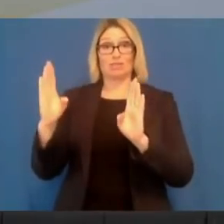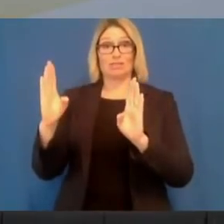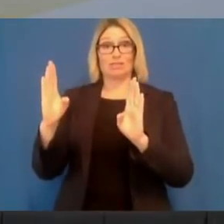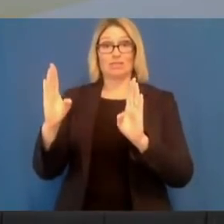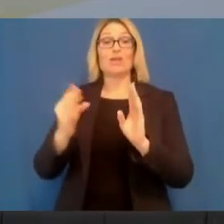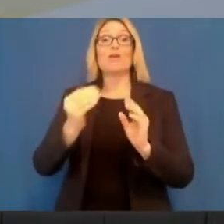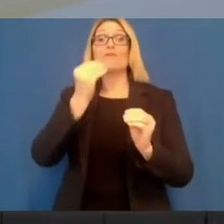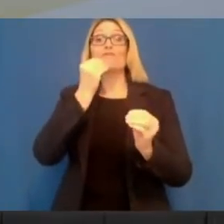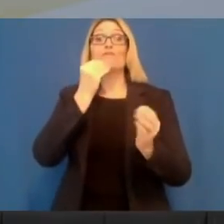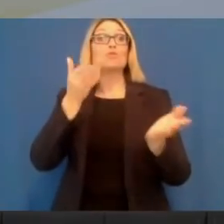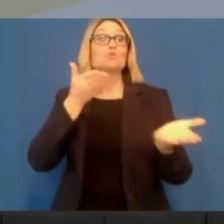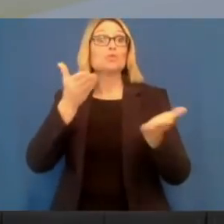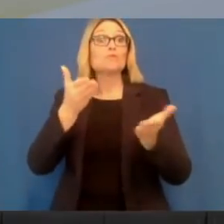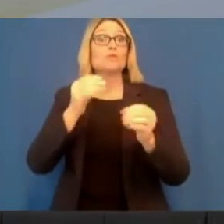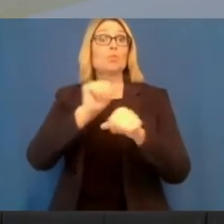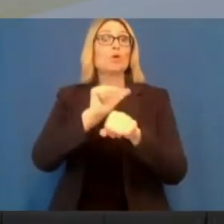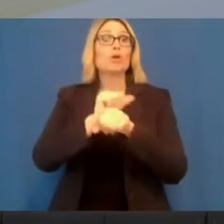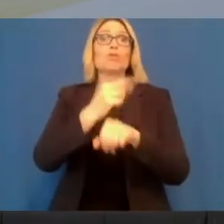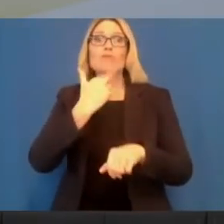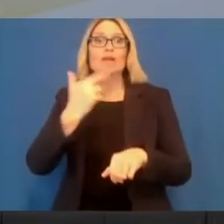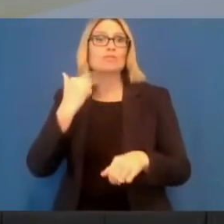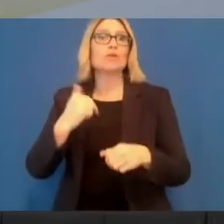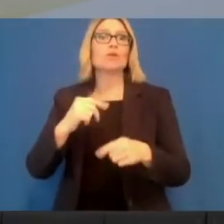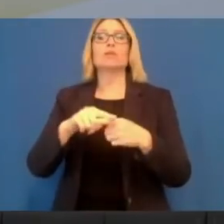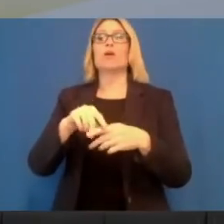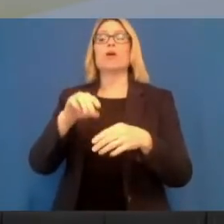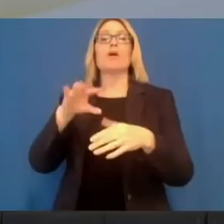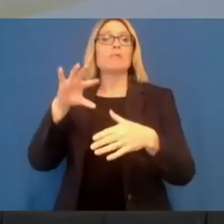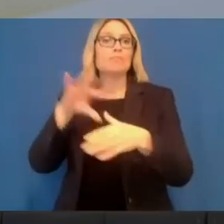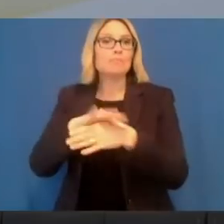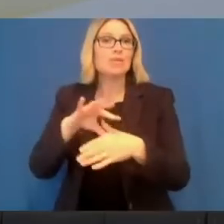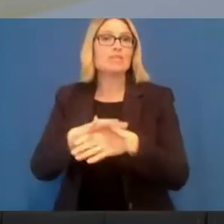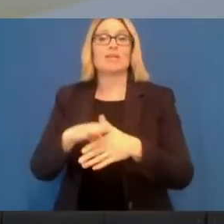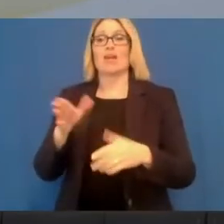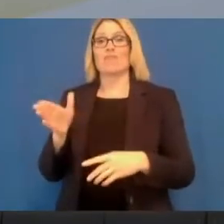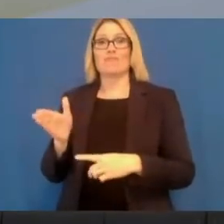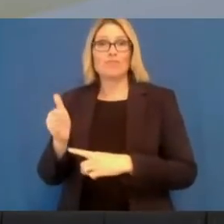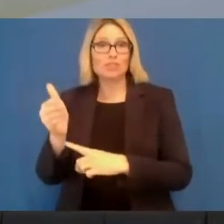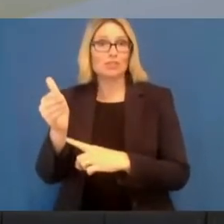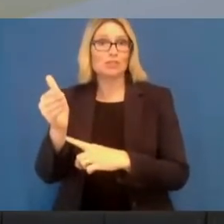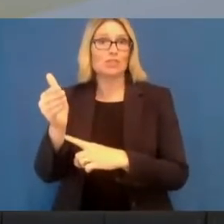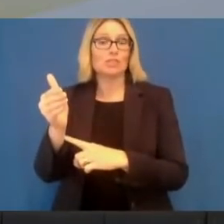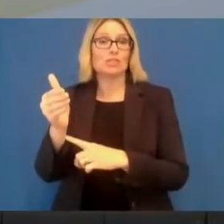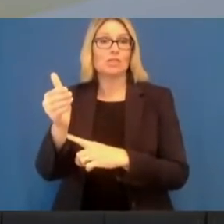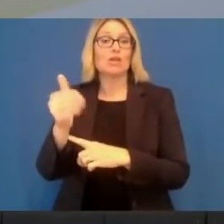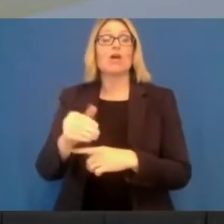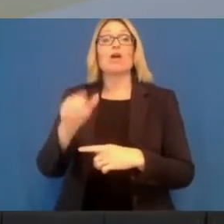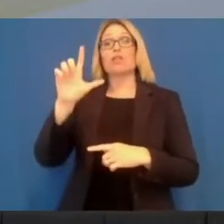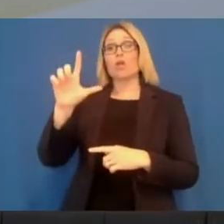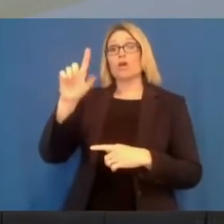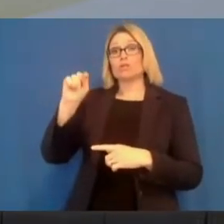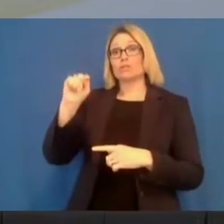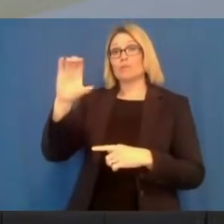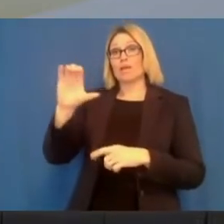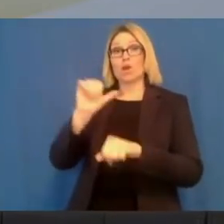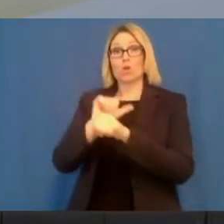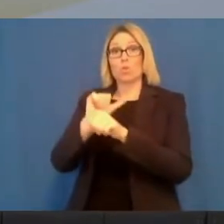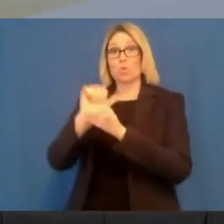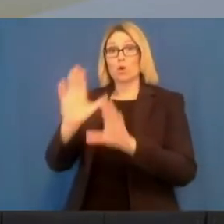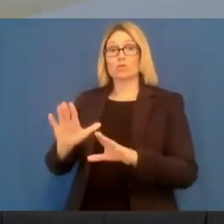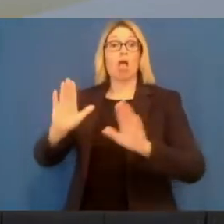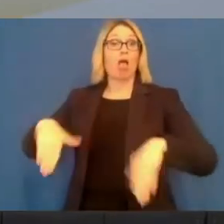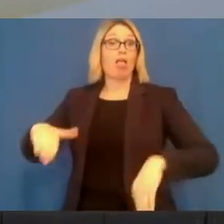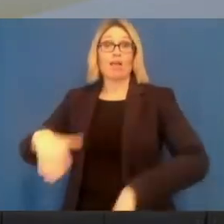service industry, who are in the meat and fish processing industry, any long-term care workers who are not vaccinated,